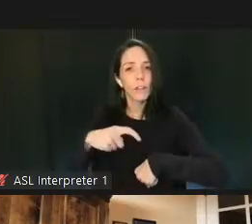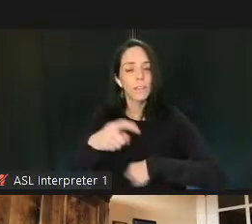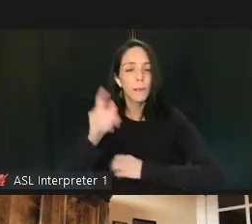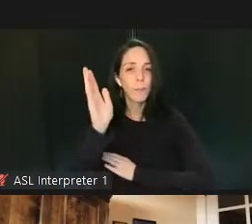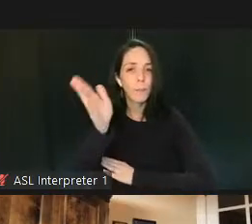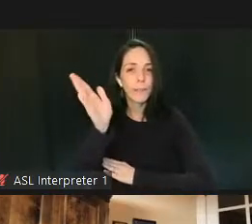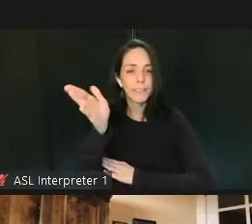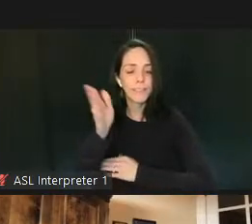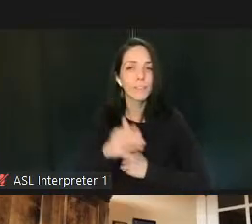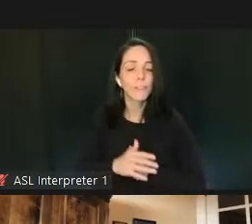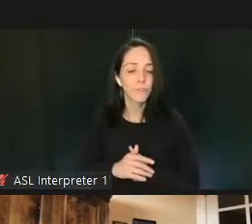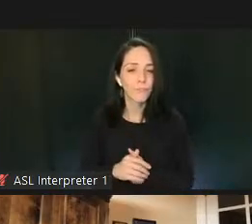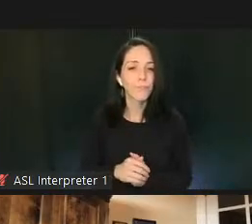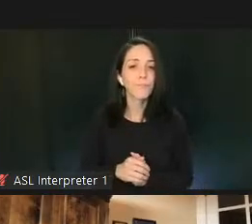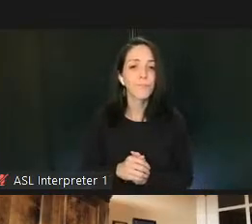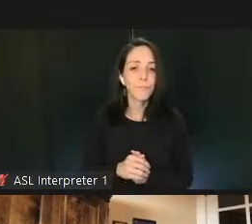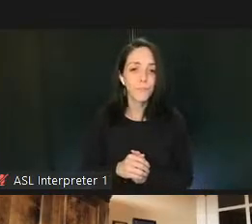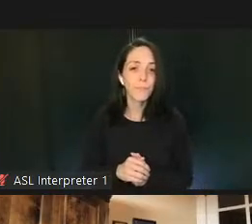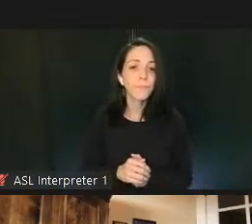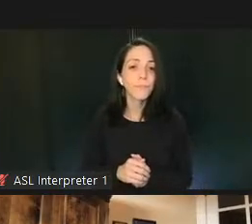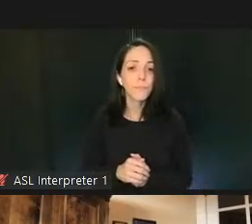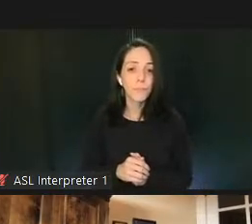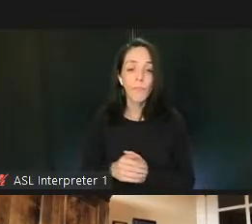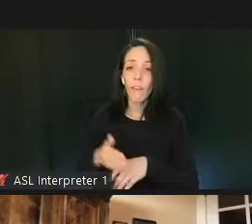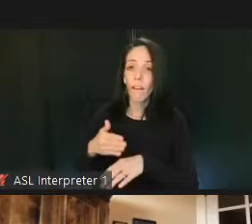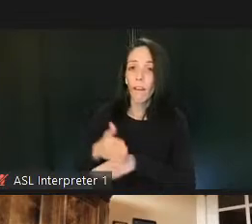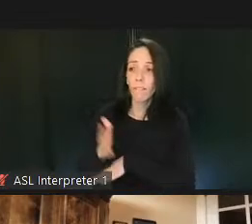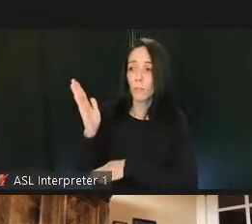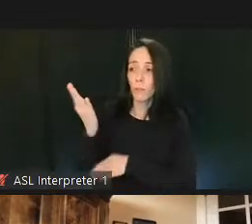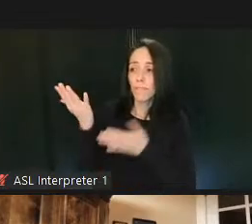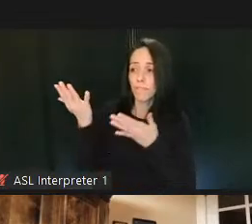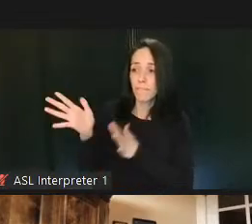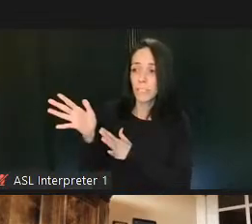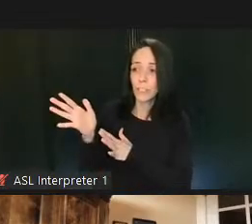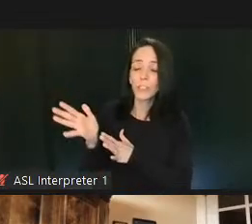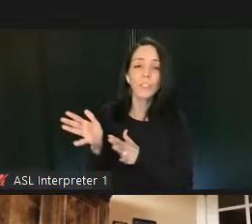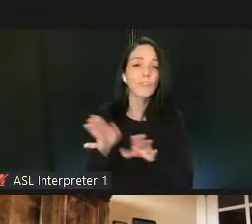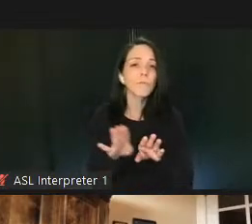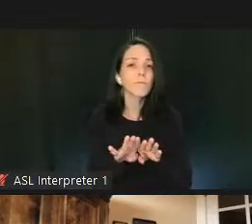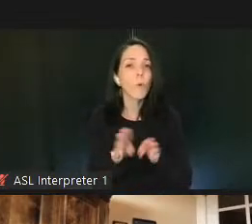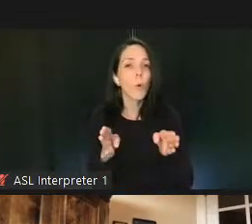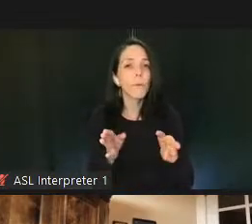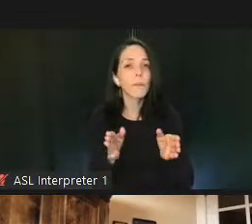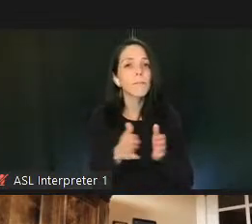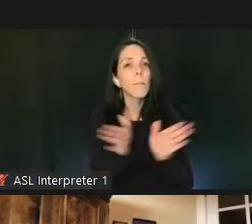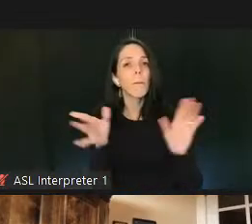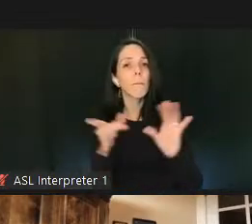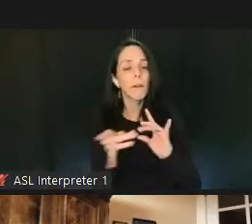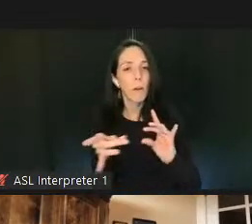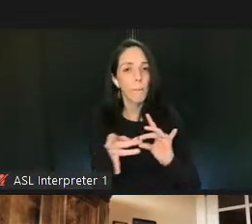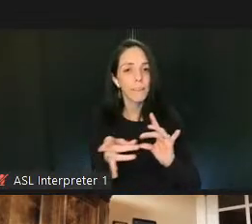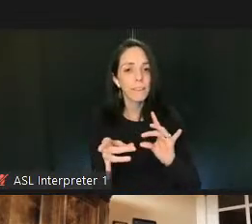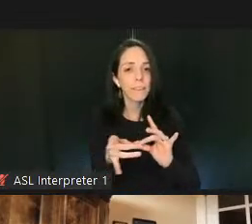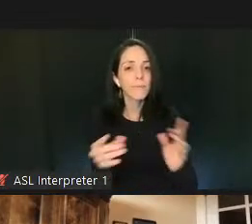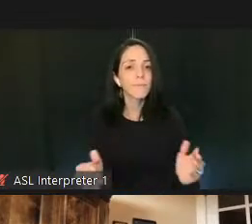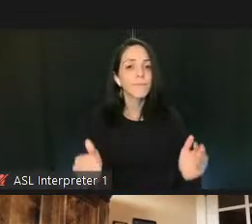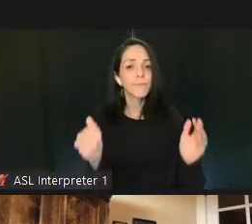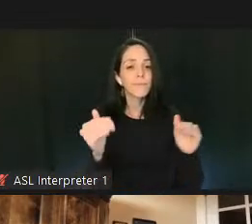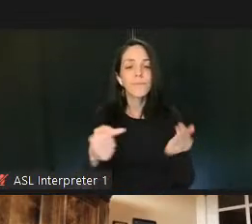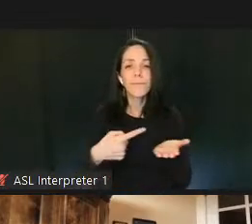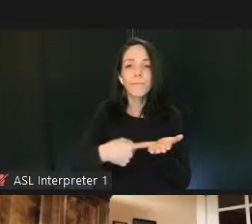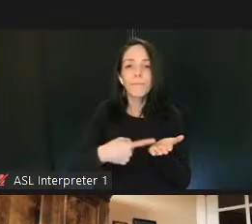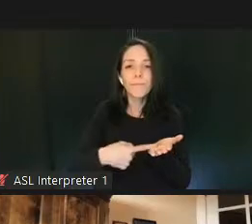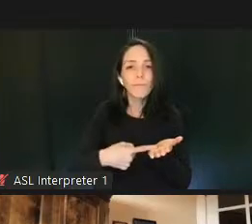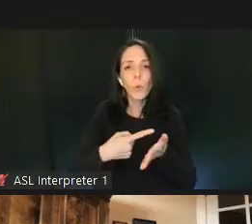presentation this evening. Again, after the presentation, receive public comments, and then we'll talk about the next